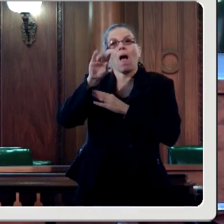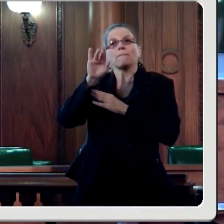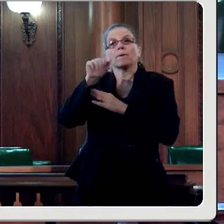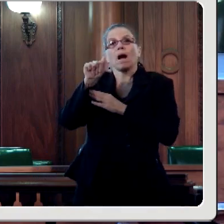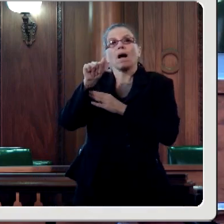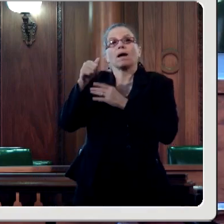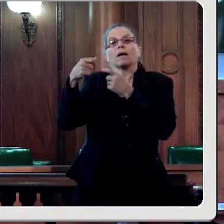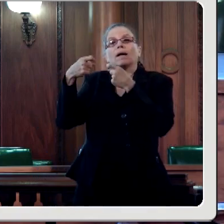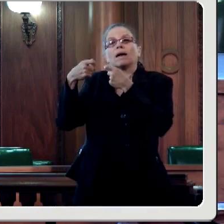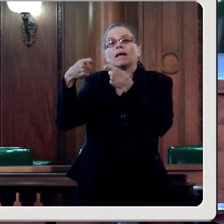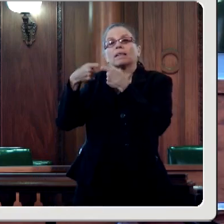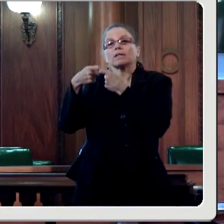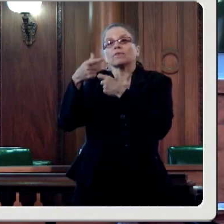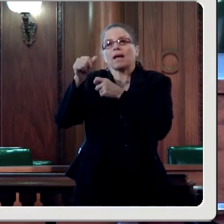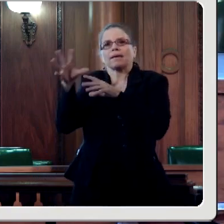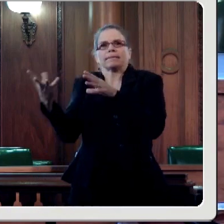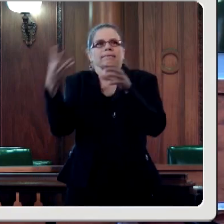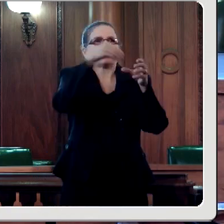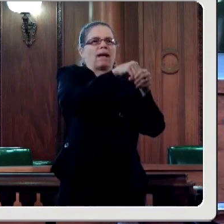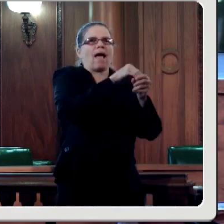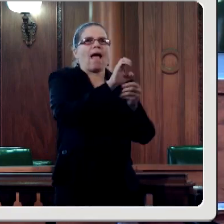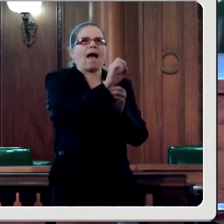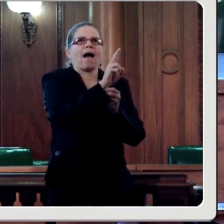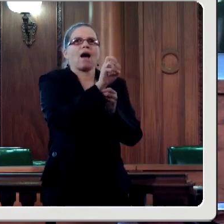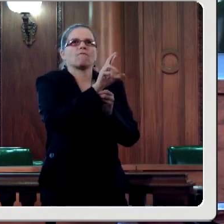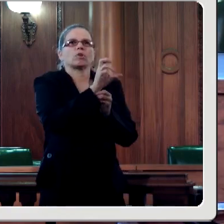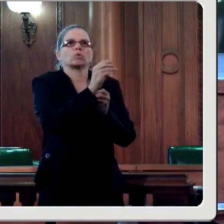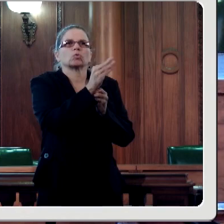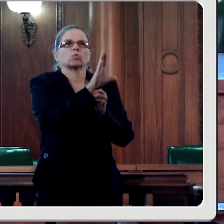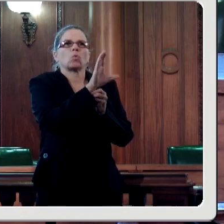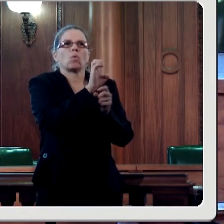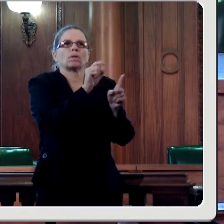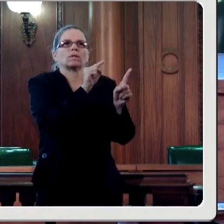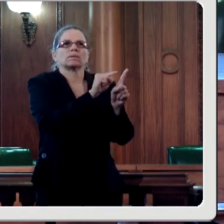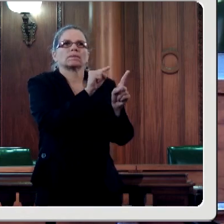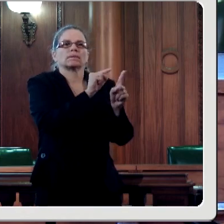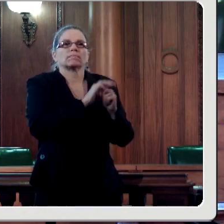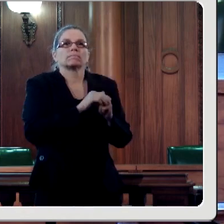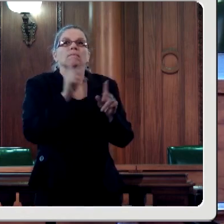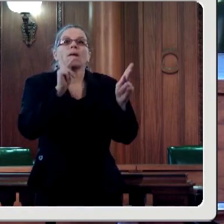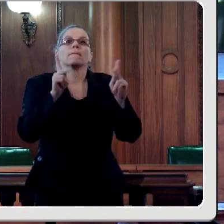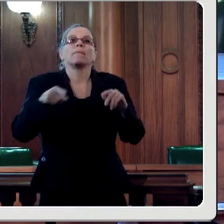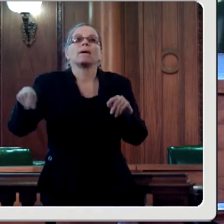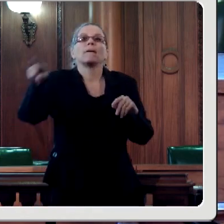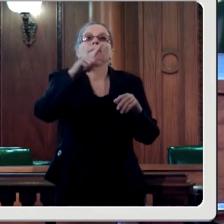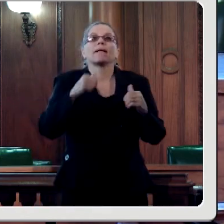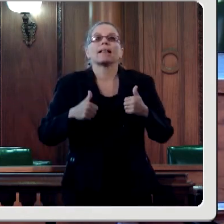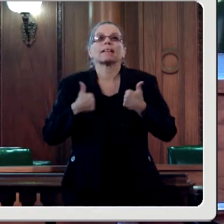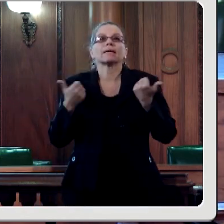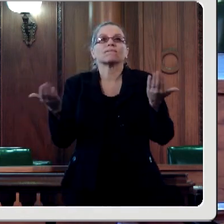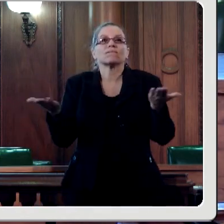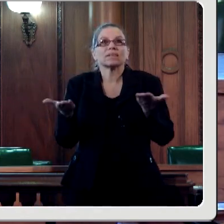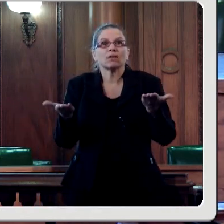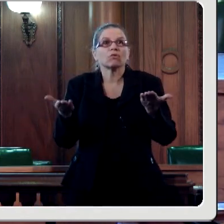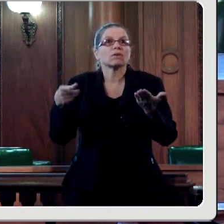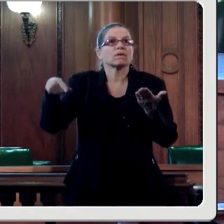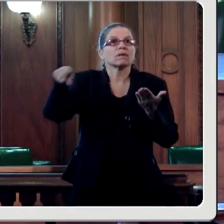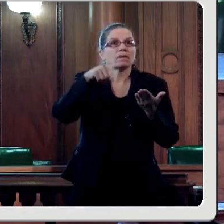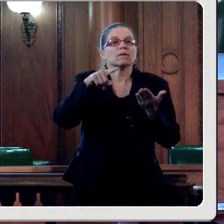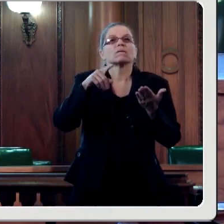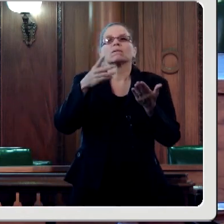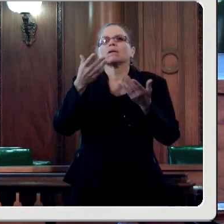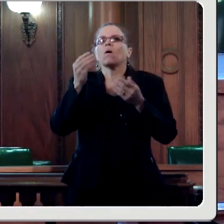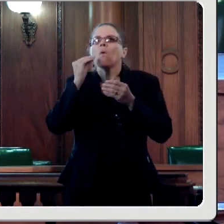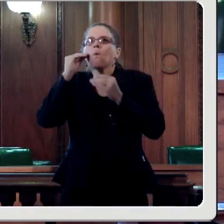electric and gas for each and every one of you residents in the business community out there. Speaking